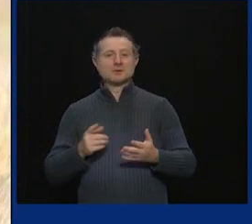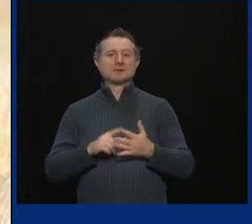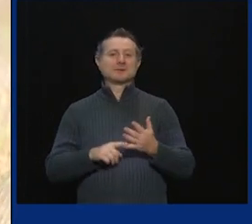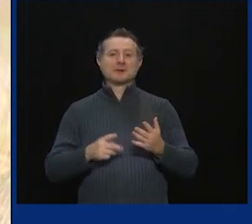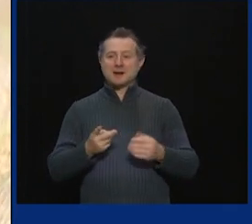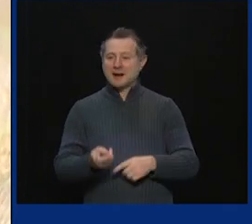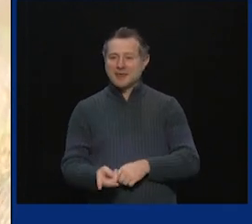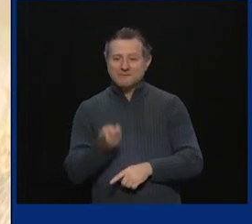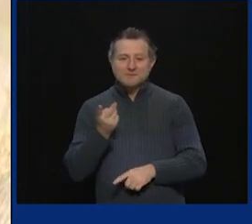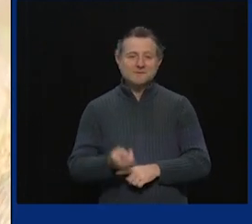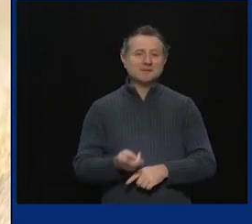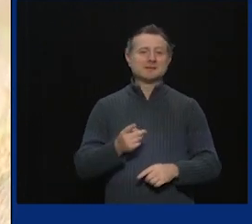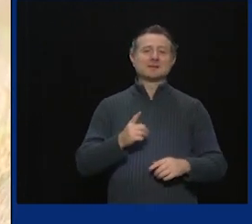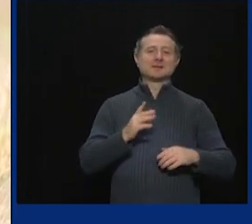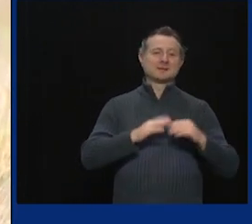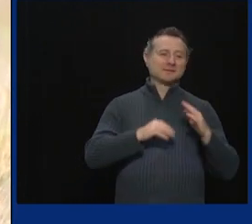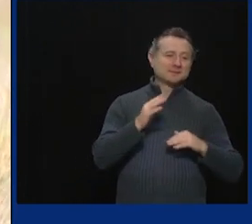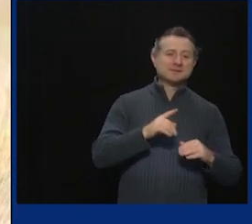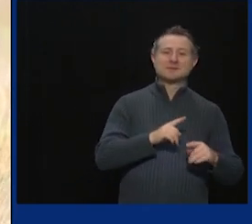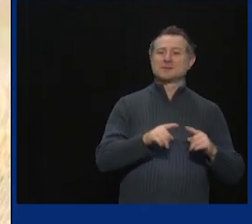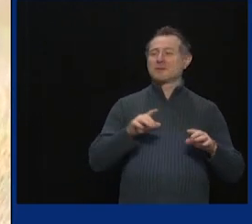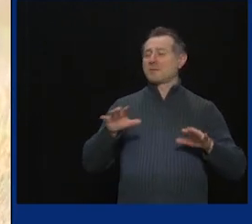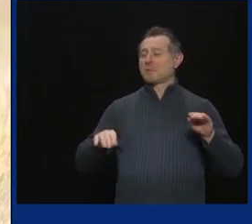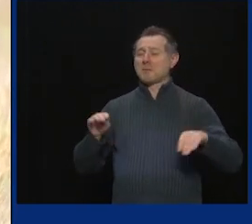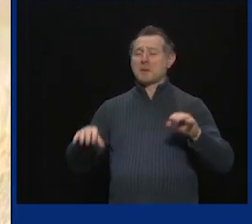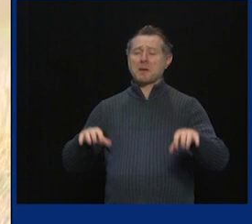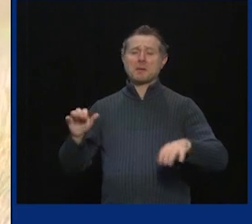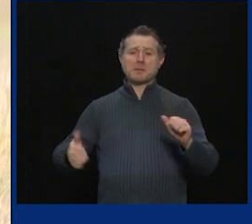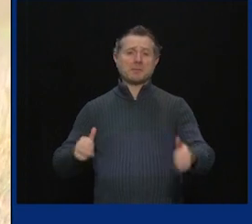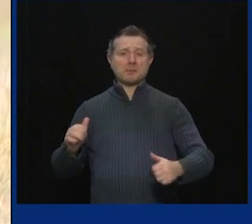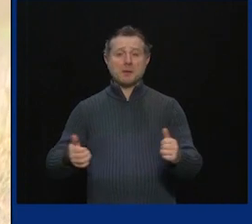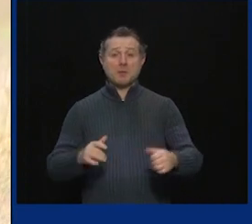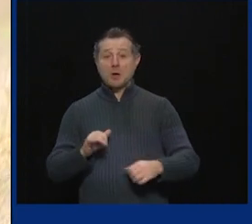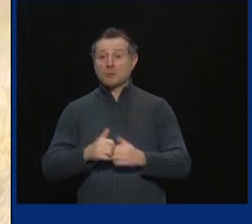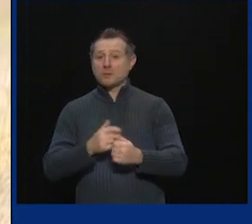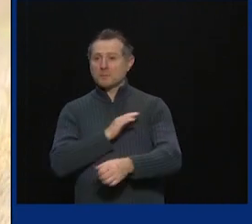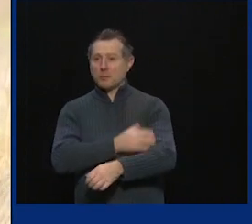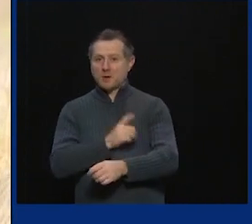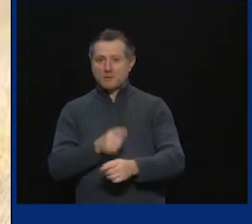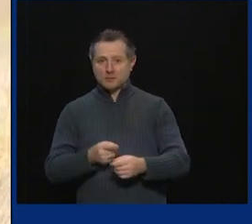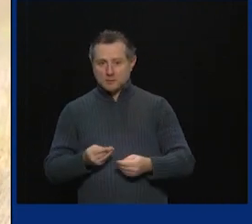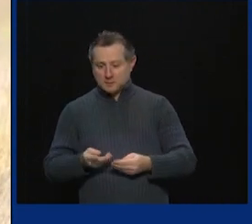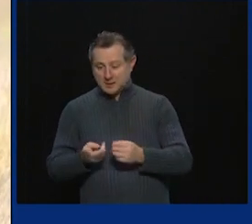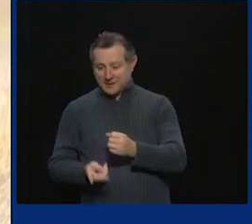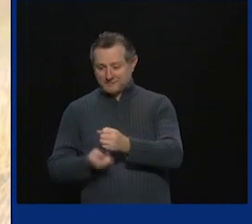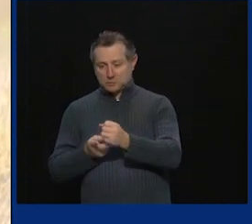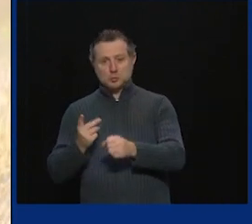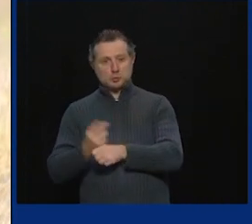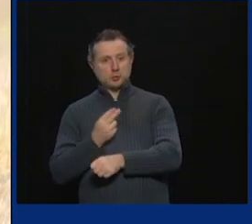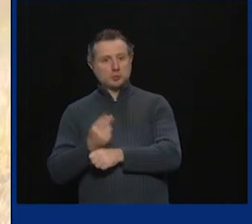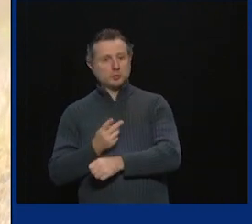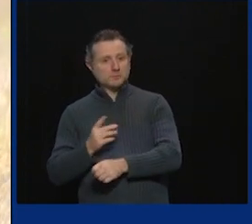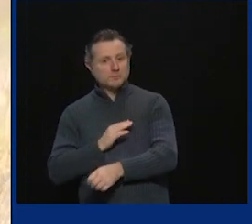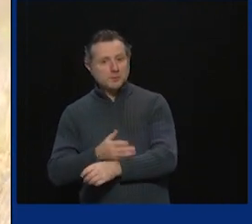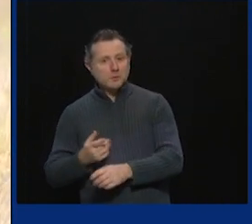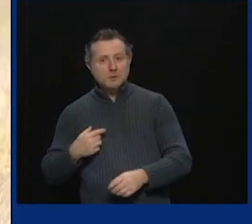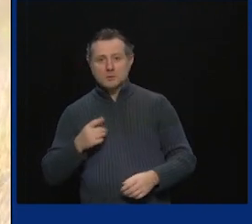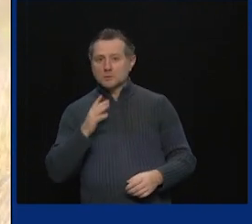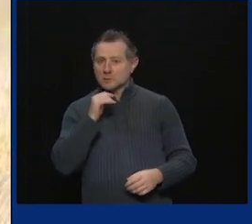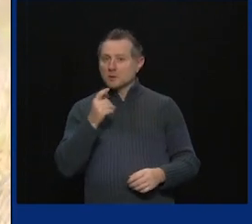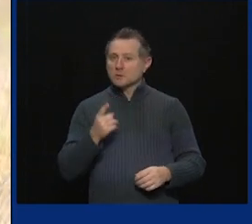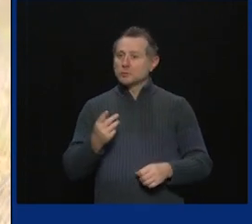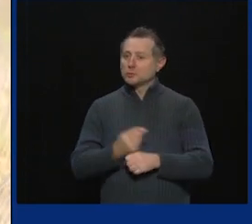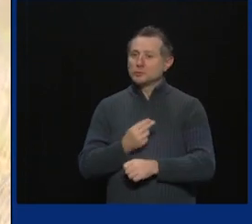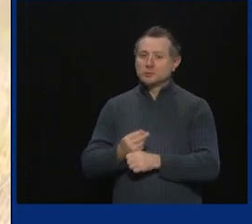built everywhere. How do you power the forklifts? The question is, why not power them with the clean